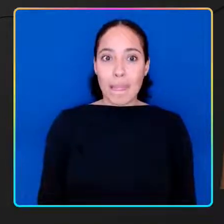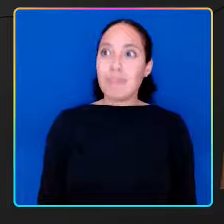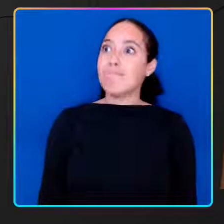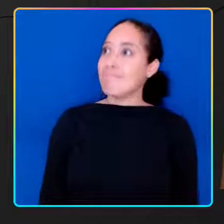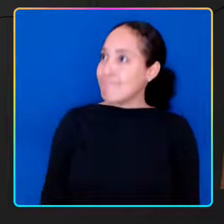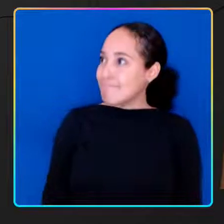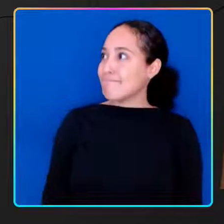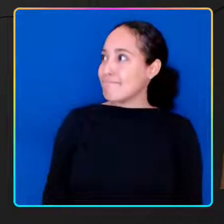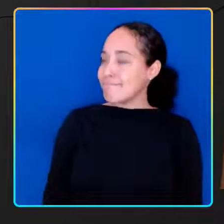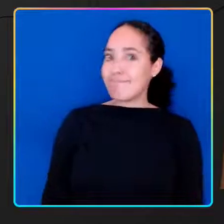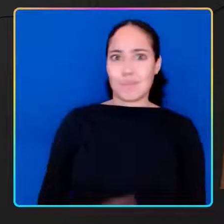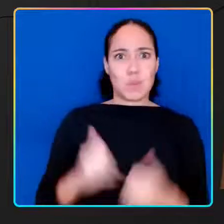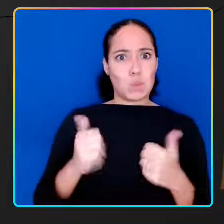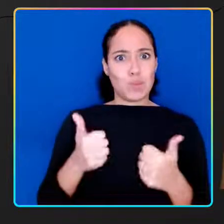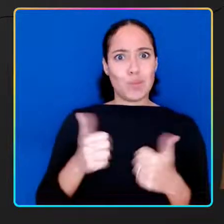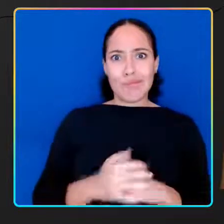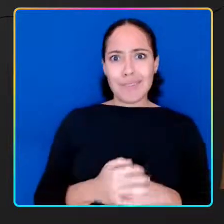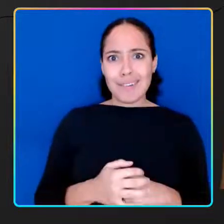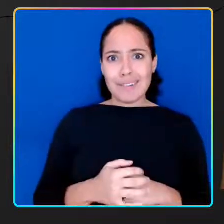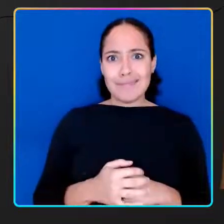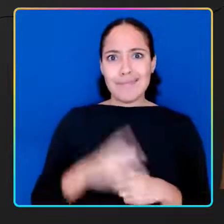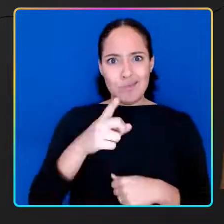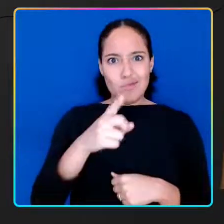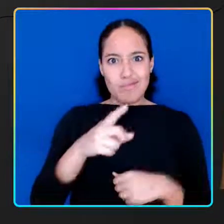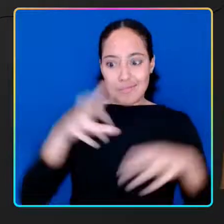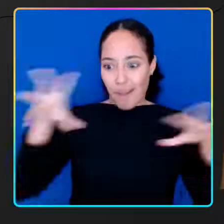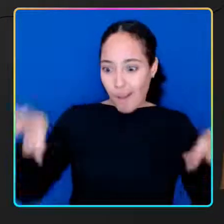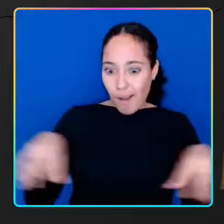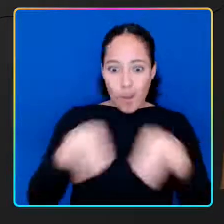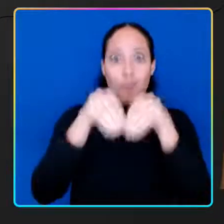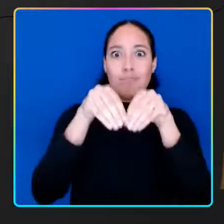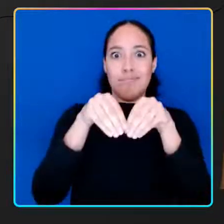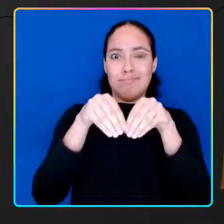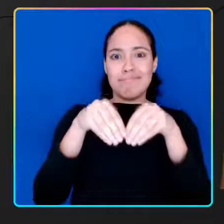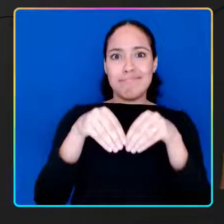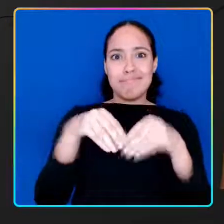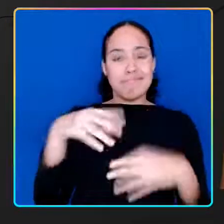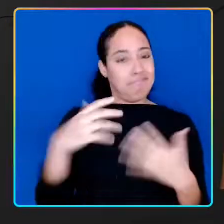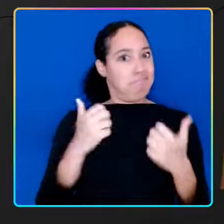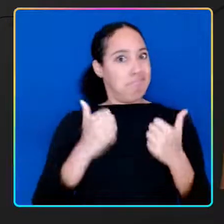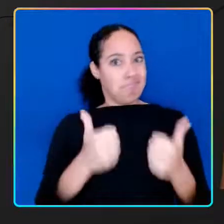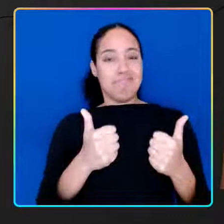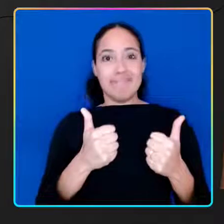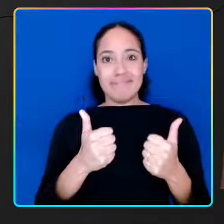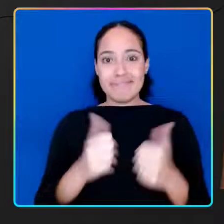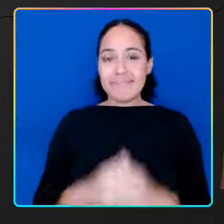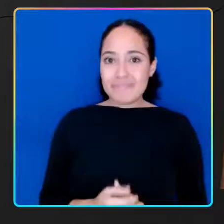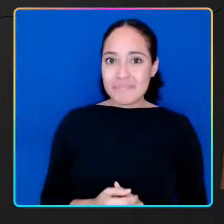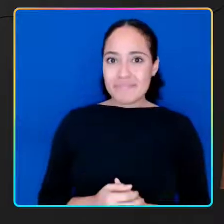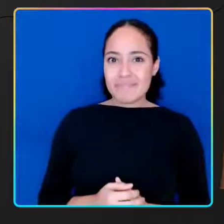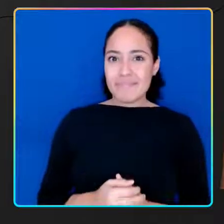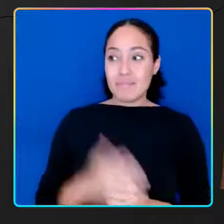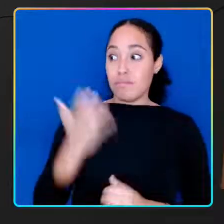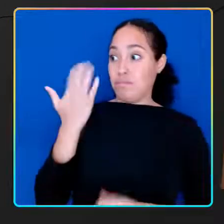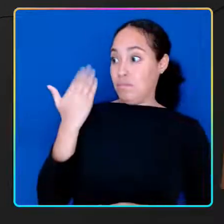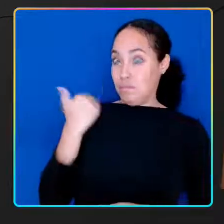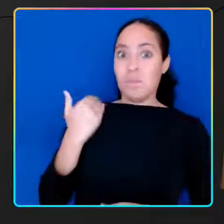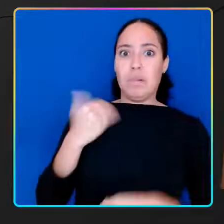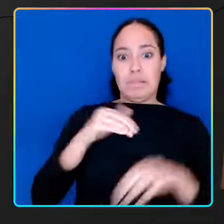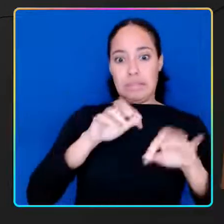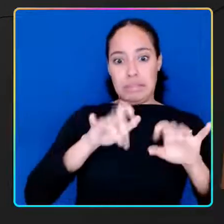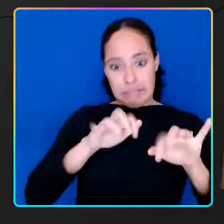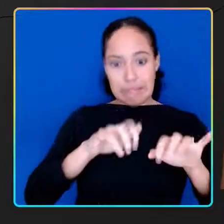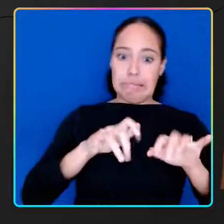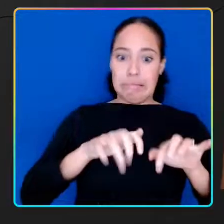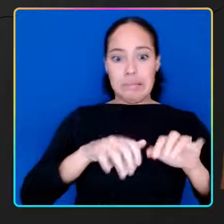very... I like that. I like that you've already talked about that move from sort of, once you've been hands-on, actually,